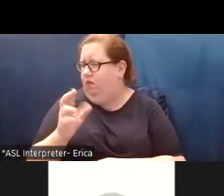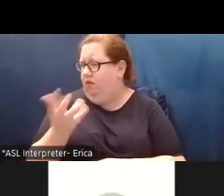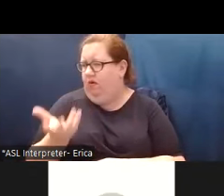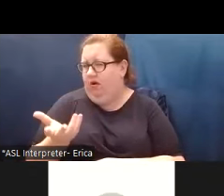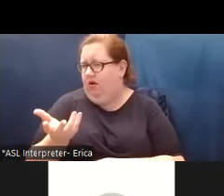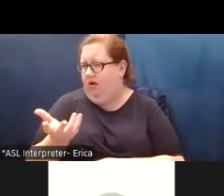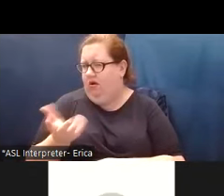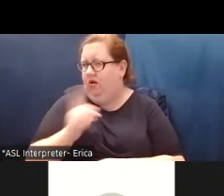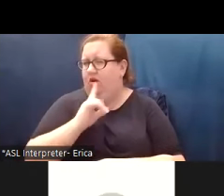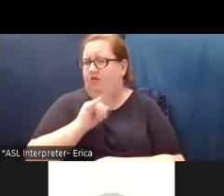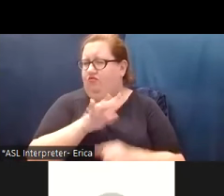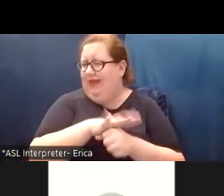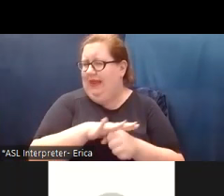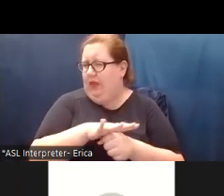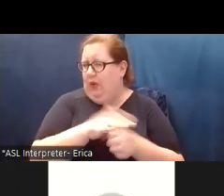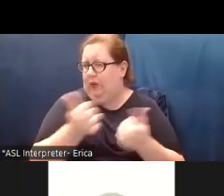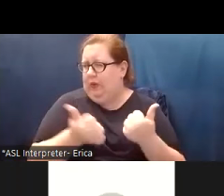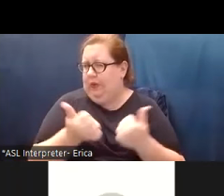really local?